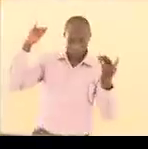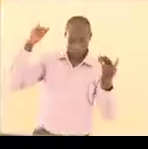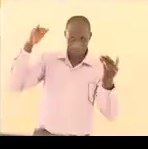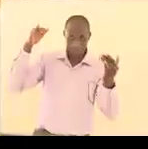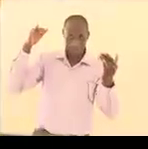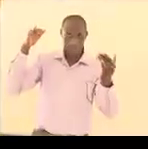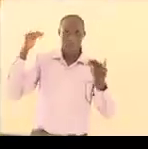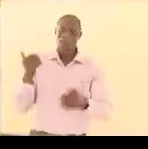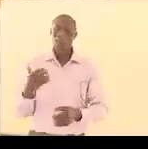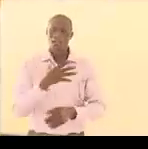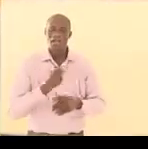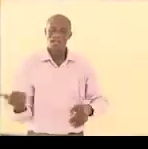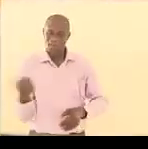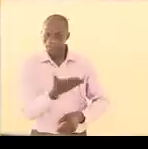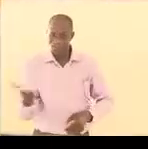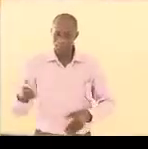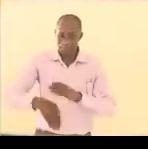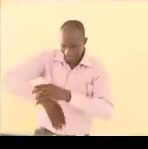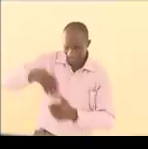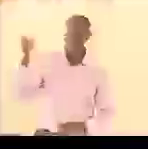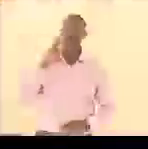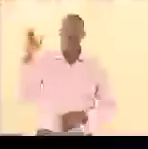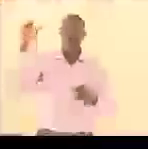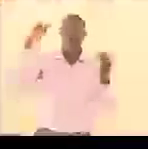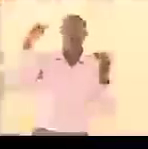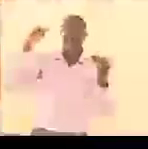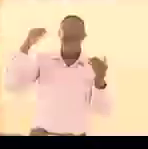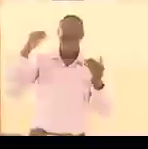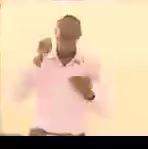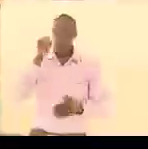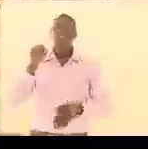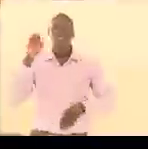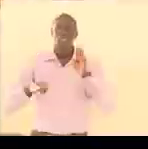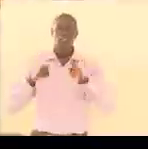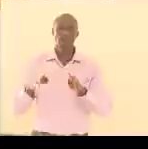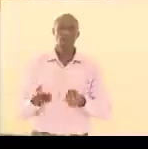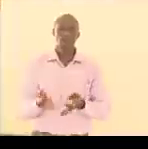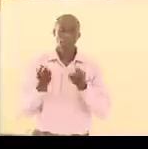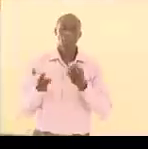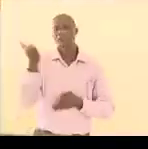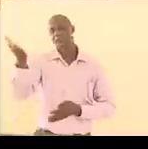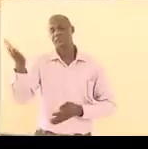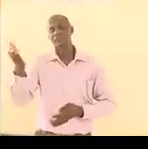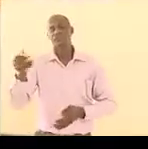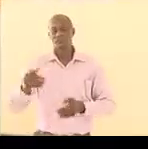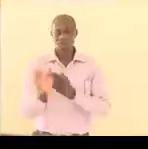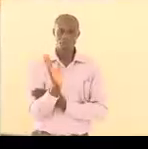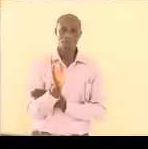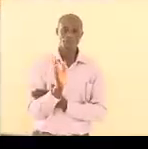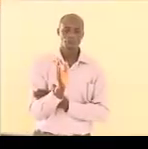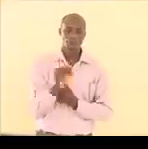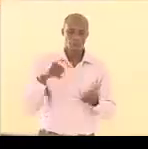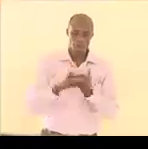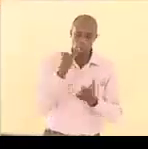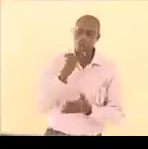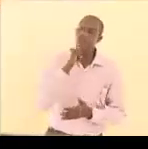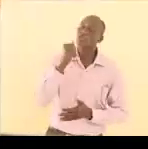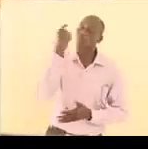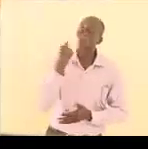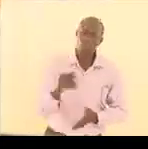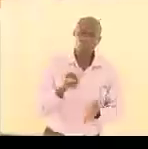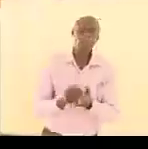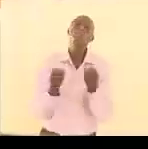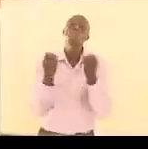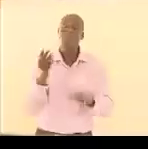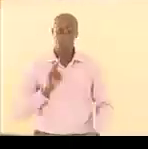expectations exactly. And anything outside her expectations, then she even doubts whether God exists. And it is not only that